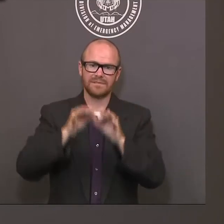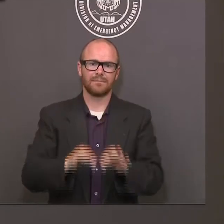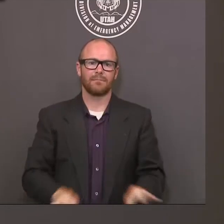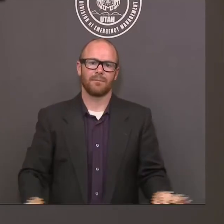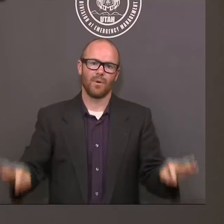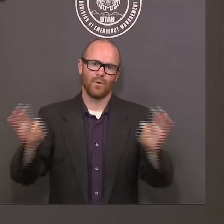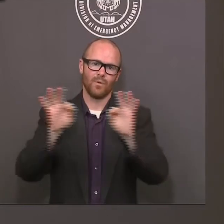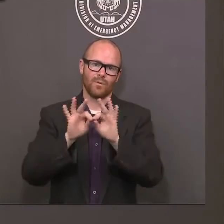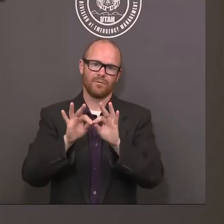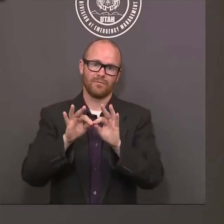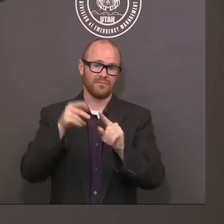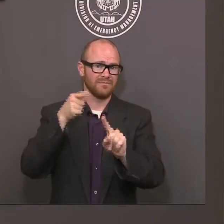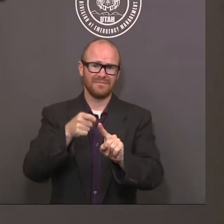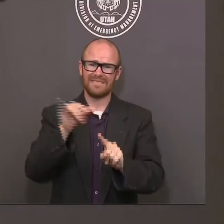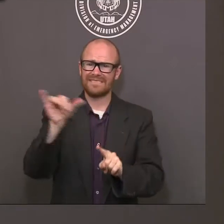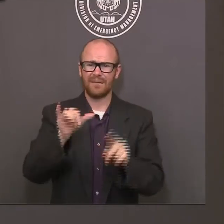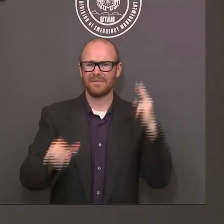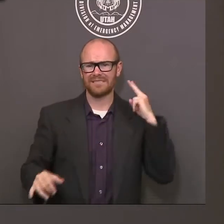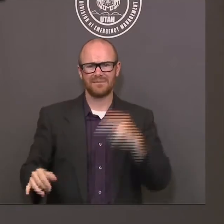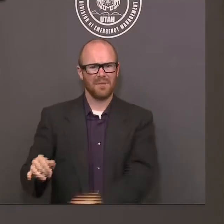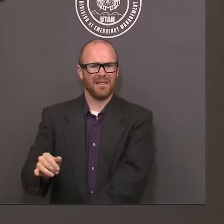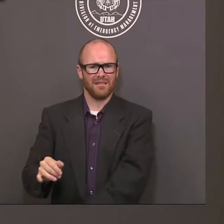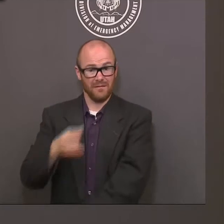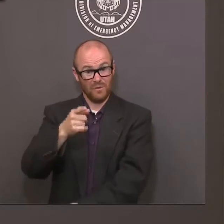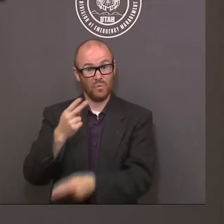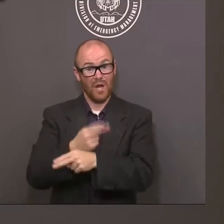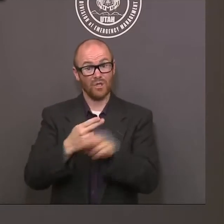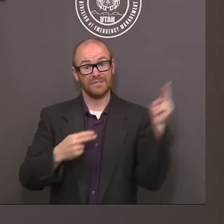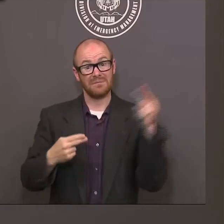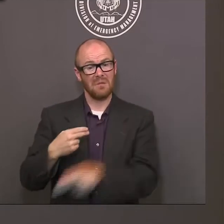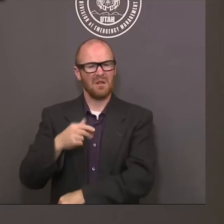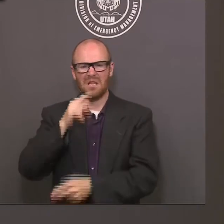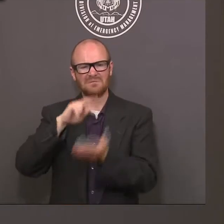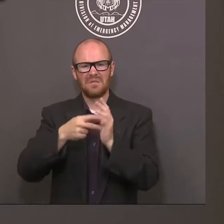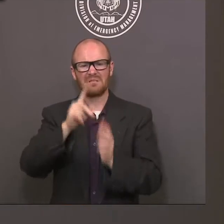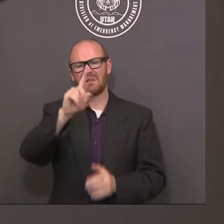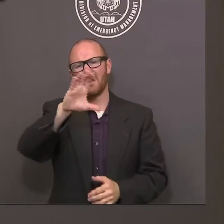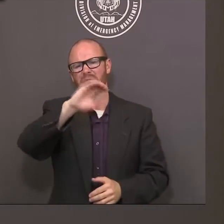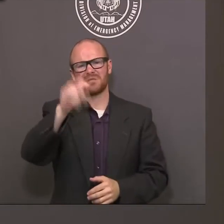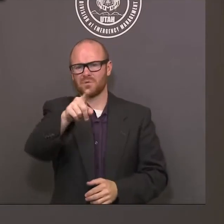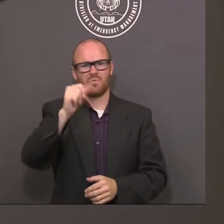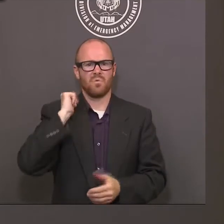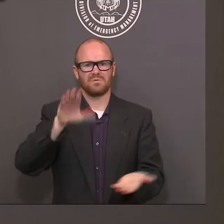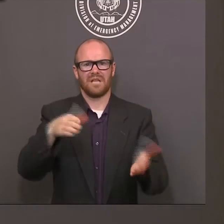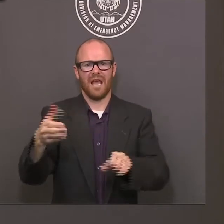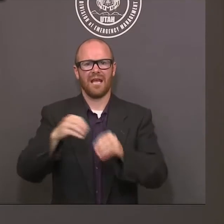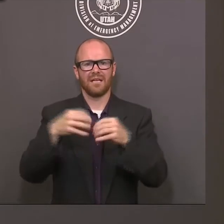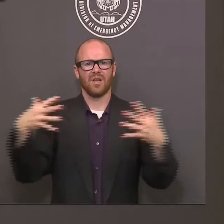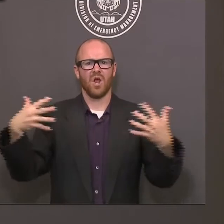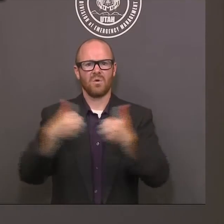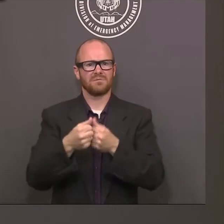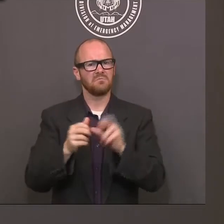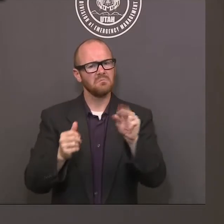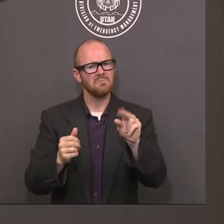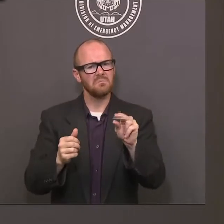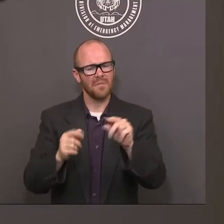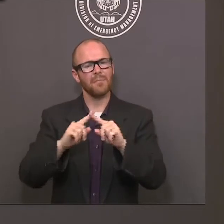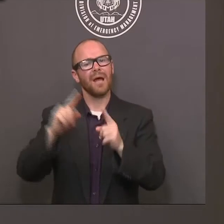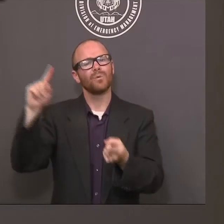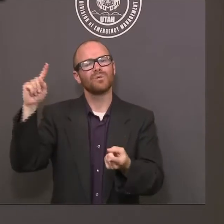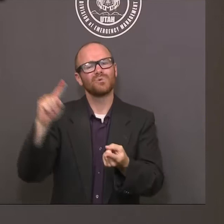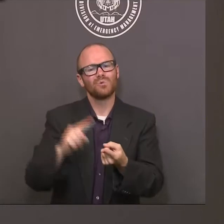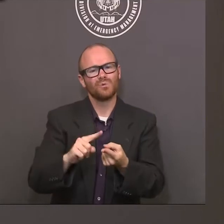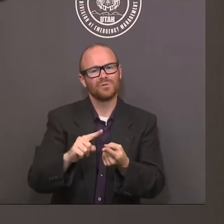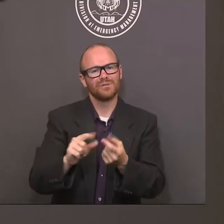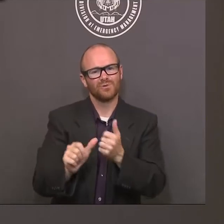It is akin to wearing a seatbelt. There's no guarantee if you wear a seatbelt you won't get hurt in an accident, but it does reduce your risk. It makes the